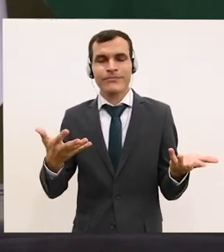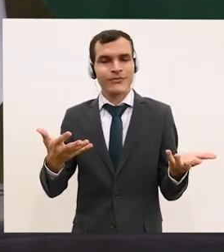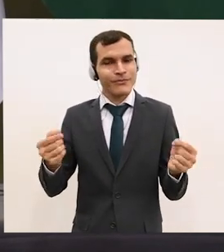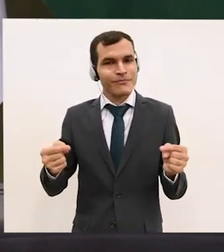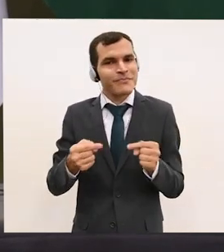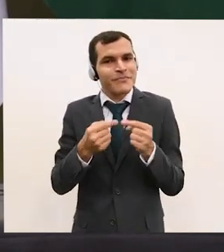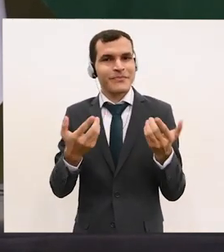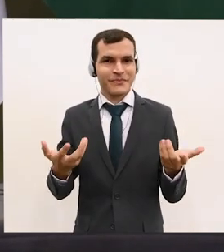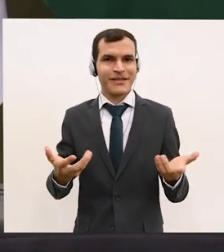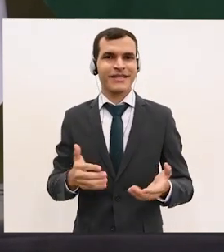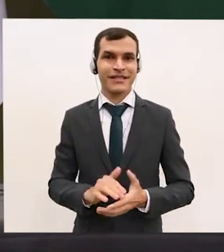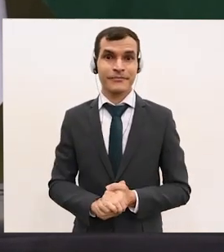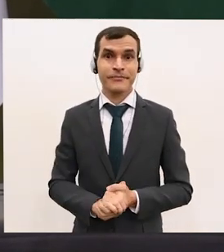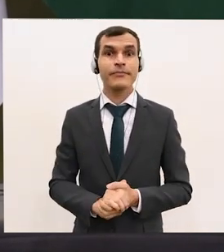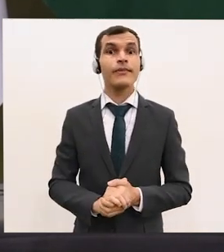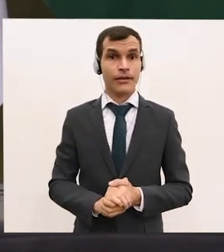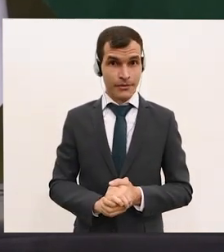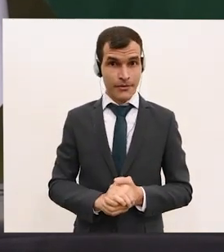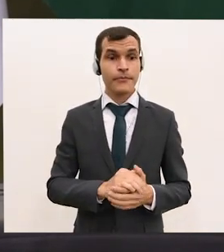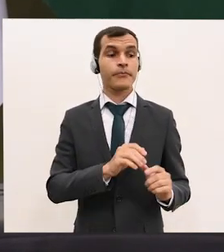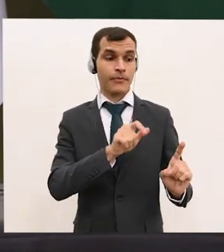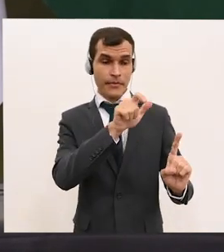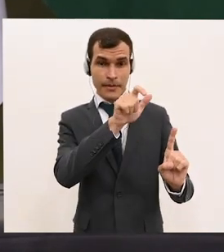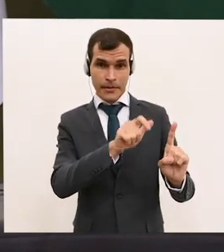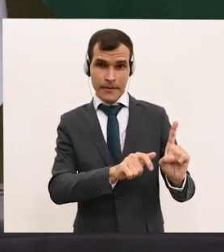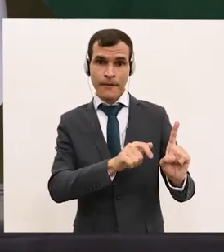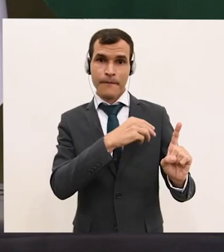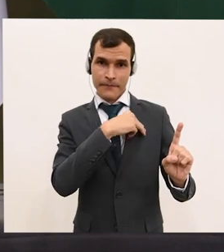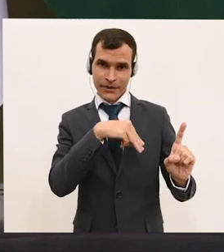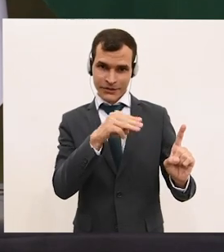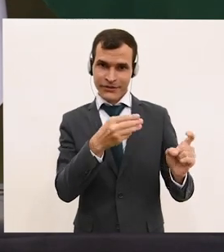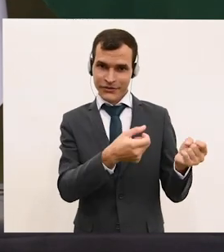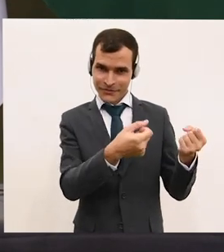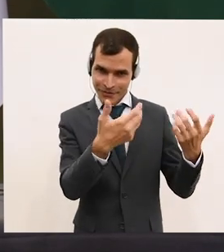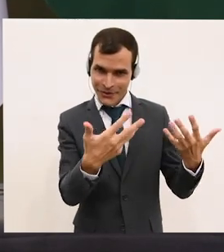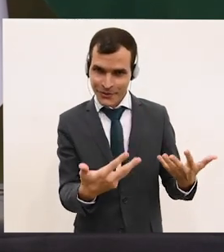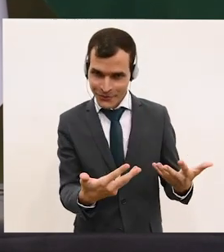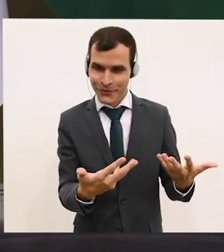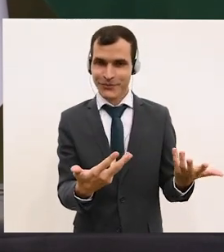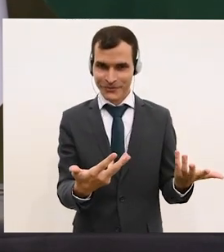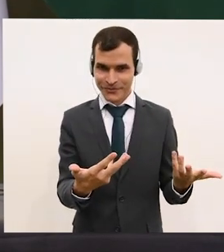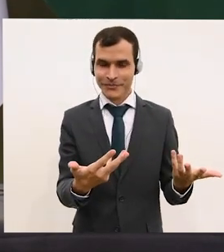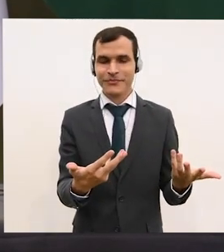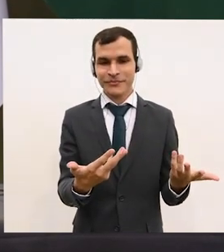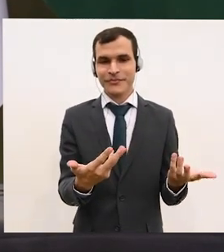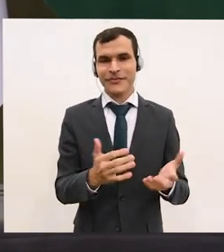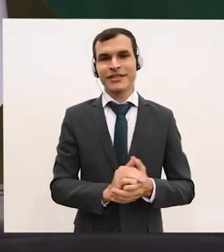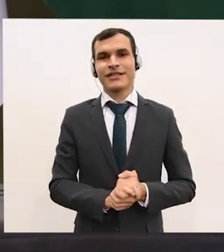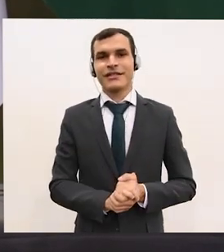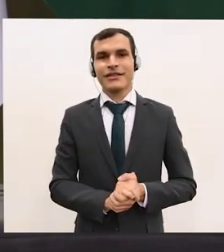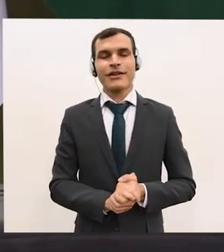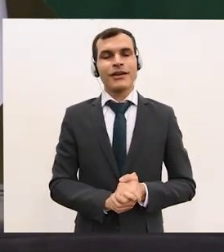to Brazil this time. Brazil is a very important country, the 12th largest